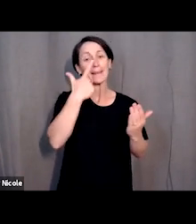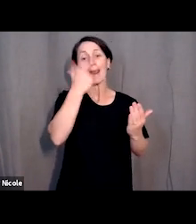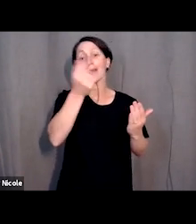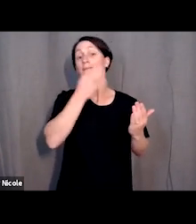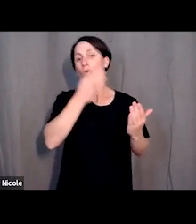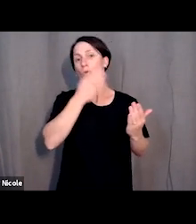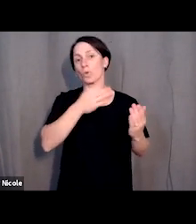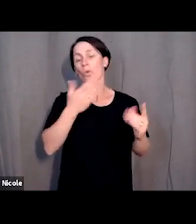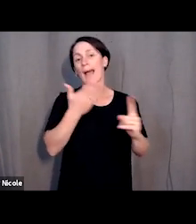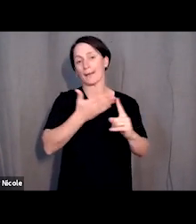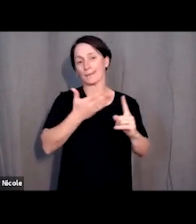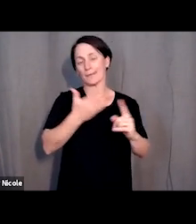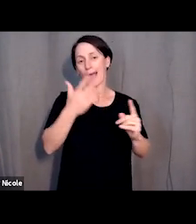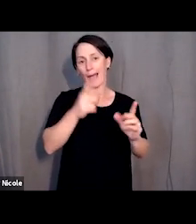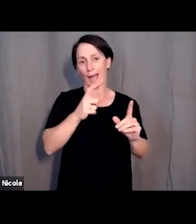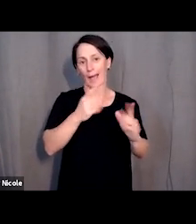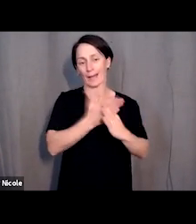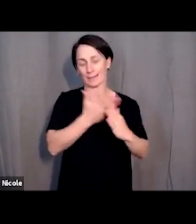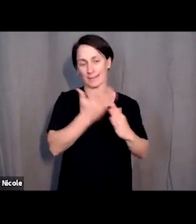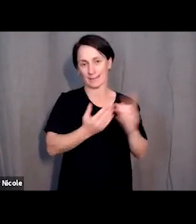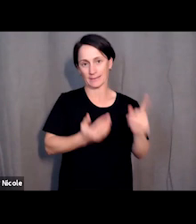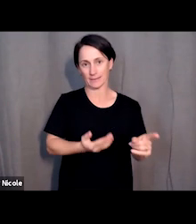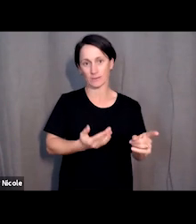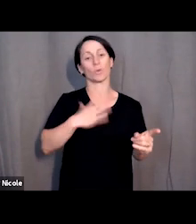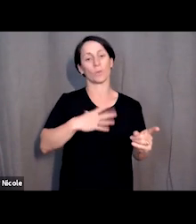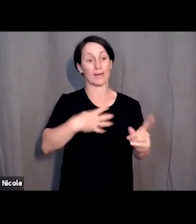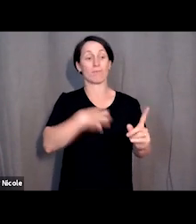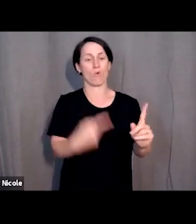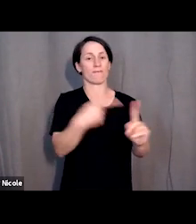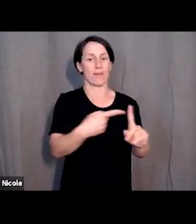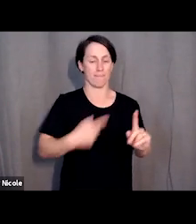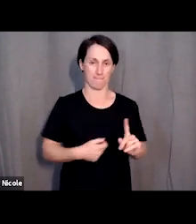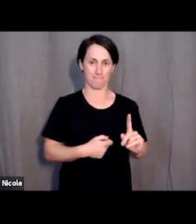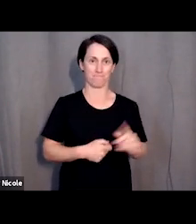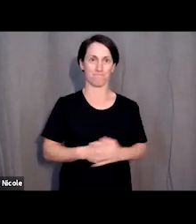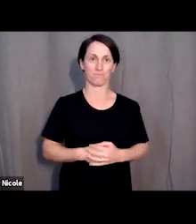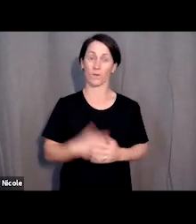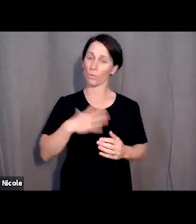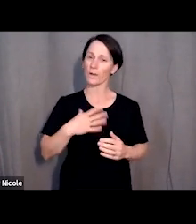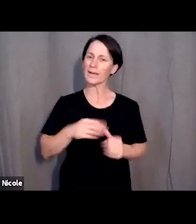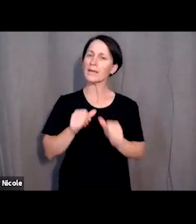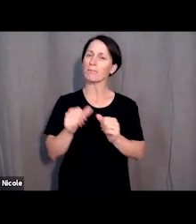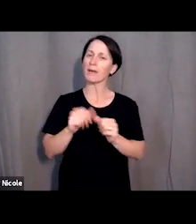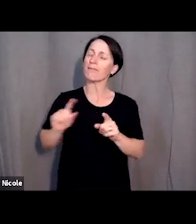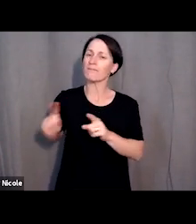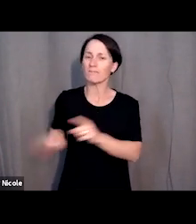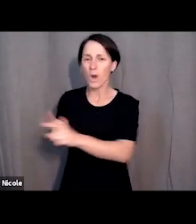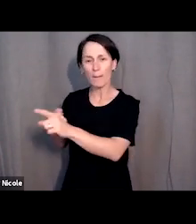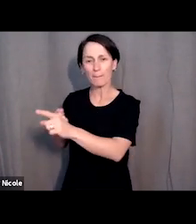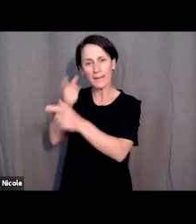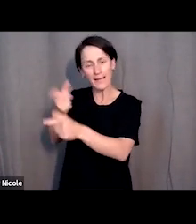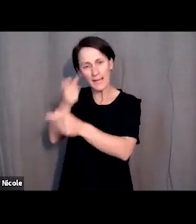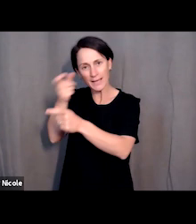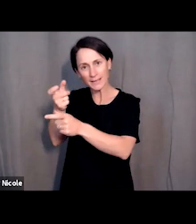much, much, much more of what works. We need better follow-up. So now at the moment, a lot of people told